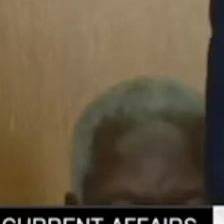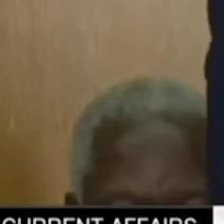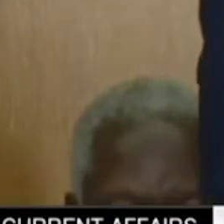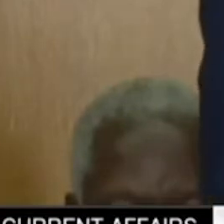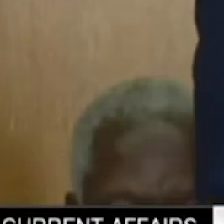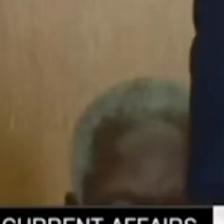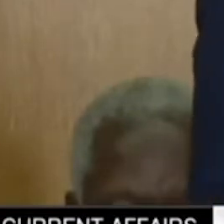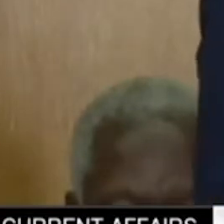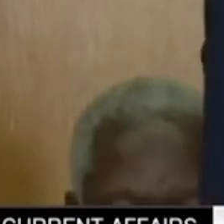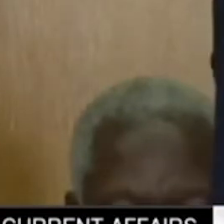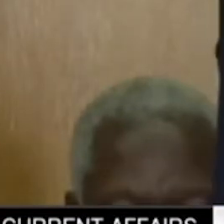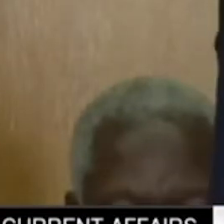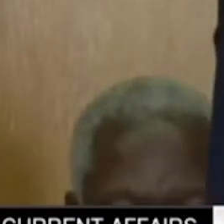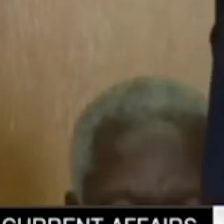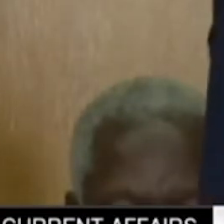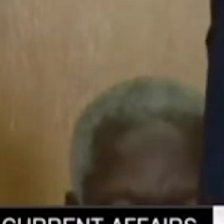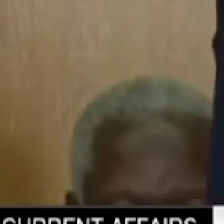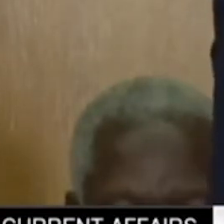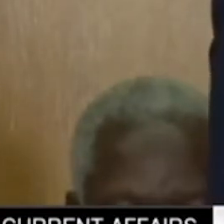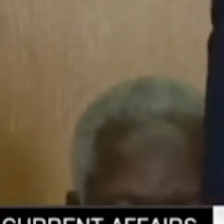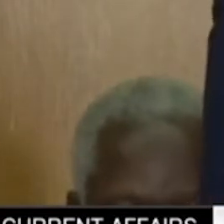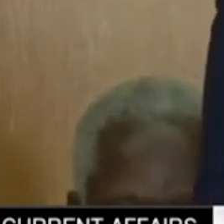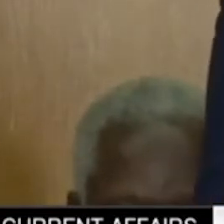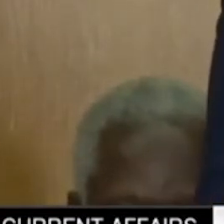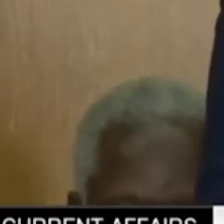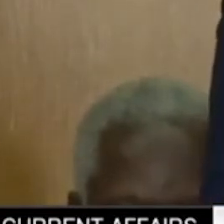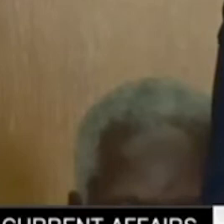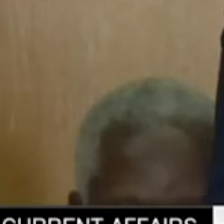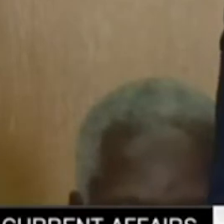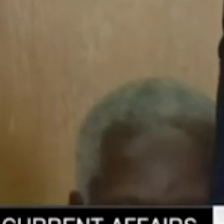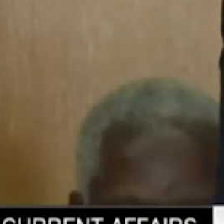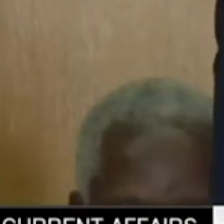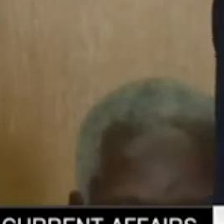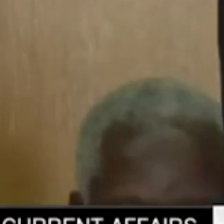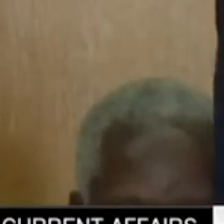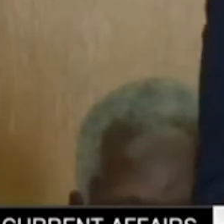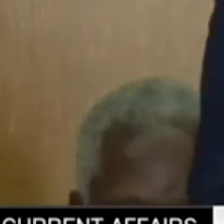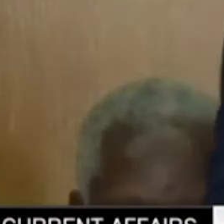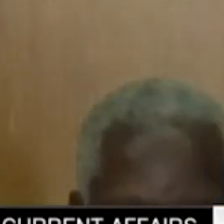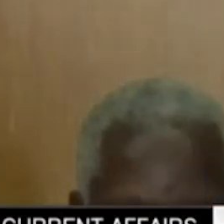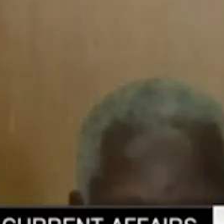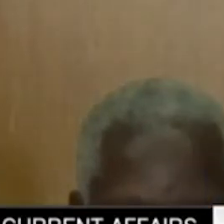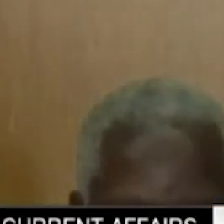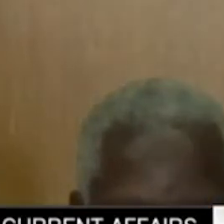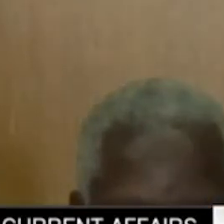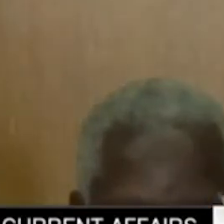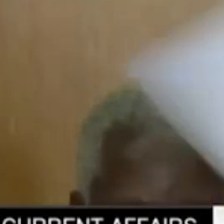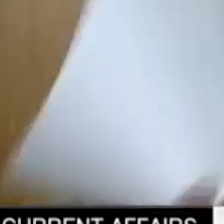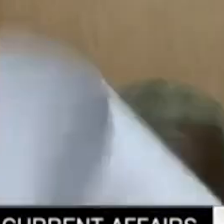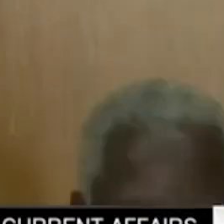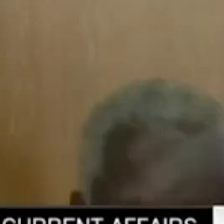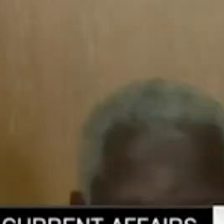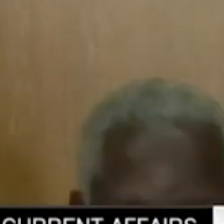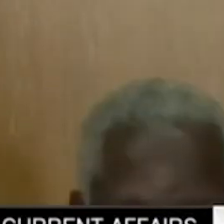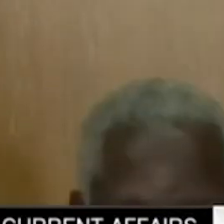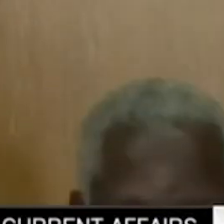I said that they should produce many copies for honorable senators so that each of the senators will